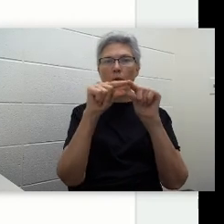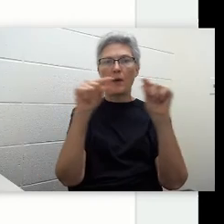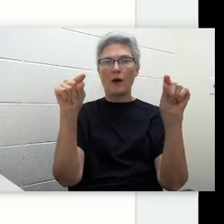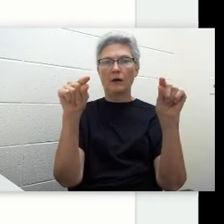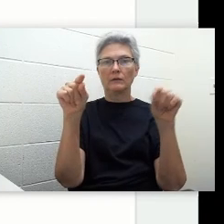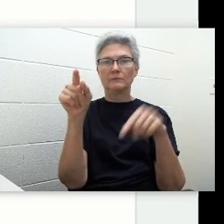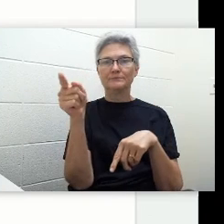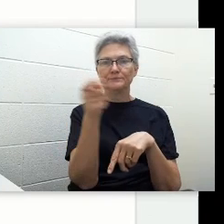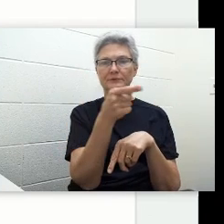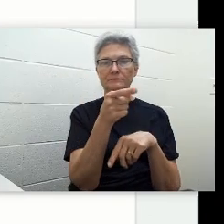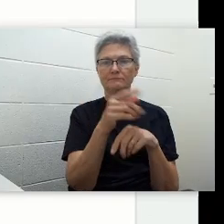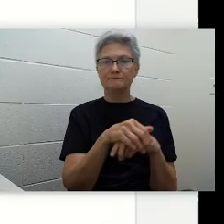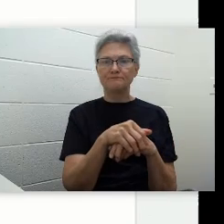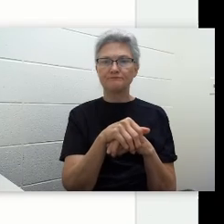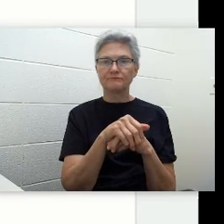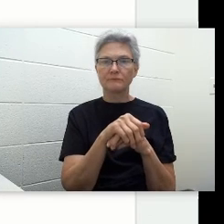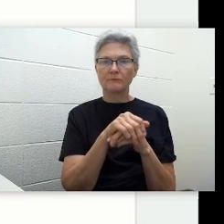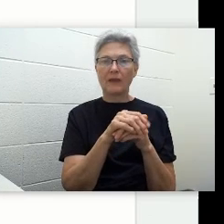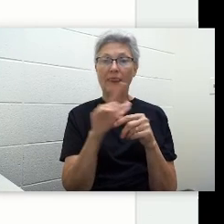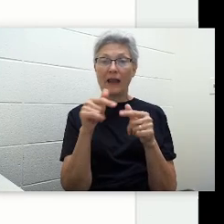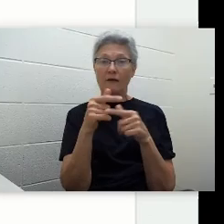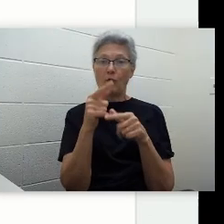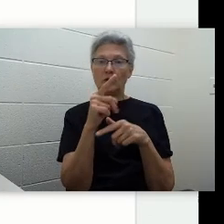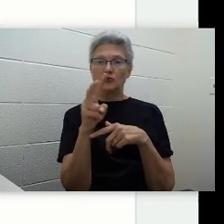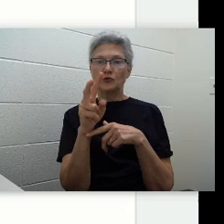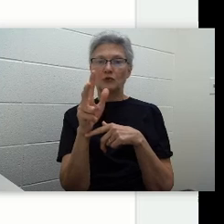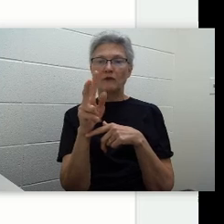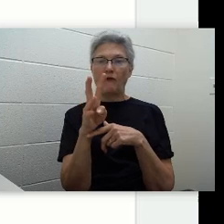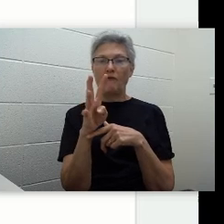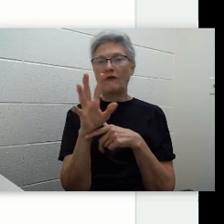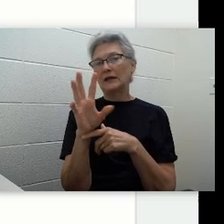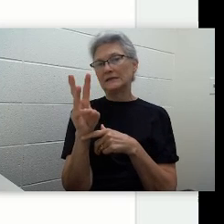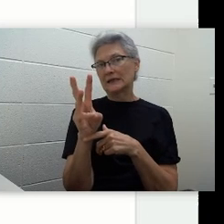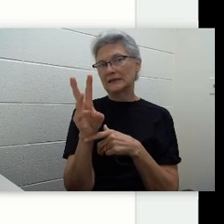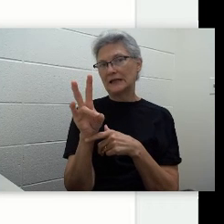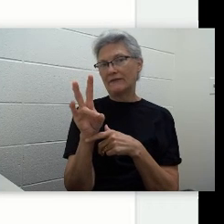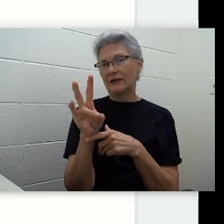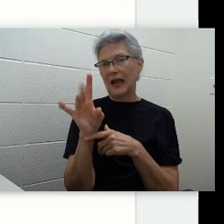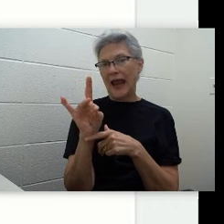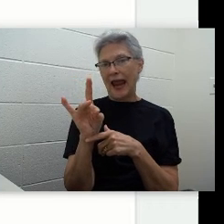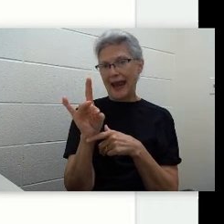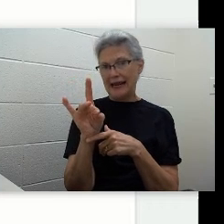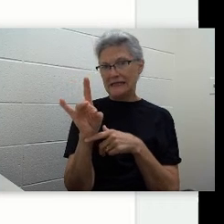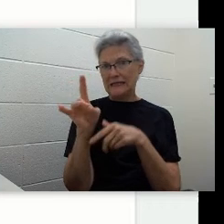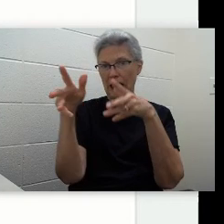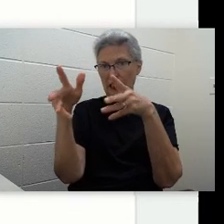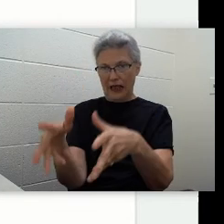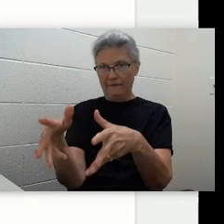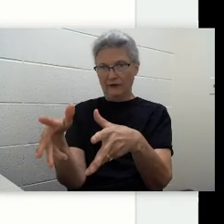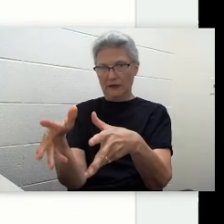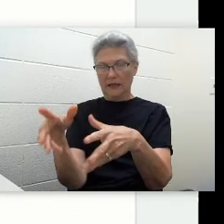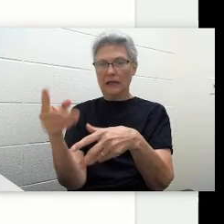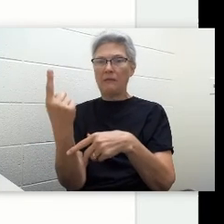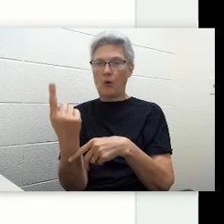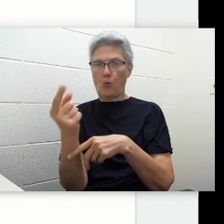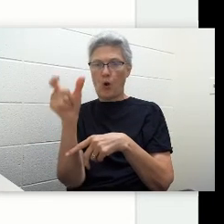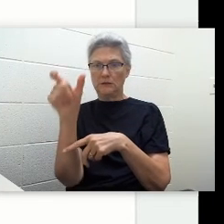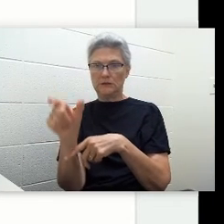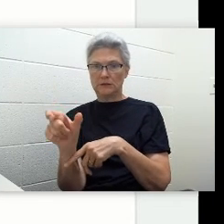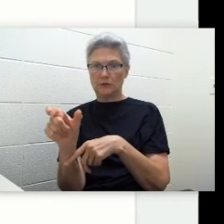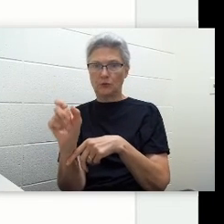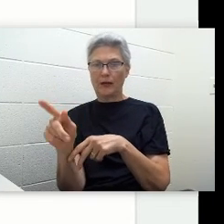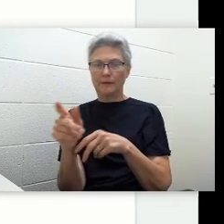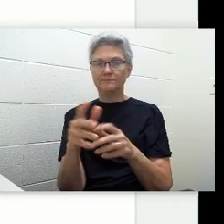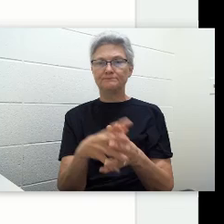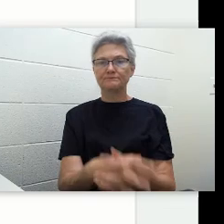10s. Cross it out here. And then I have 1, 2, 3, 4, 5, 6, 7, 8. I have 8 ones